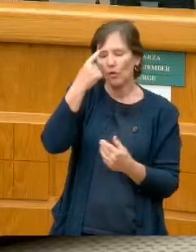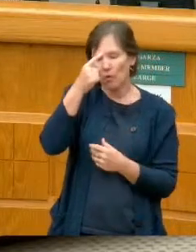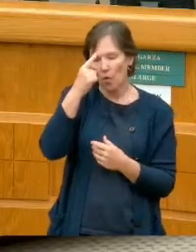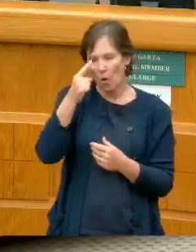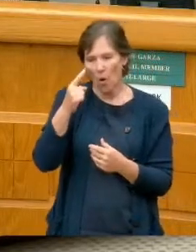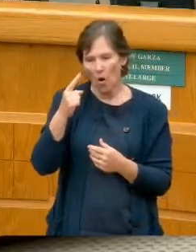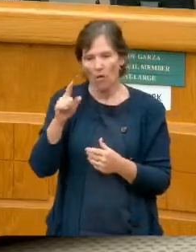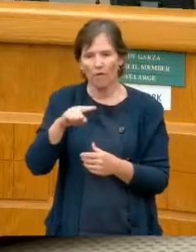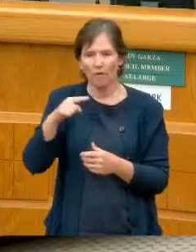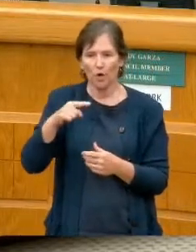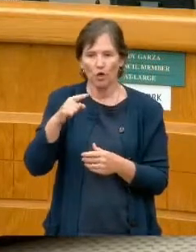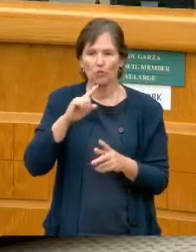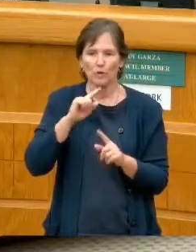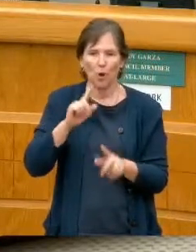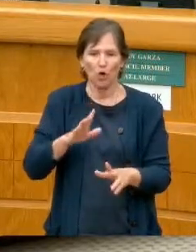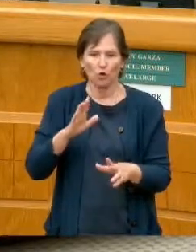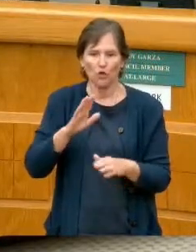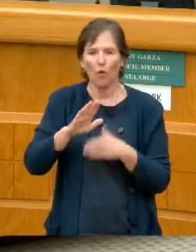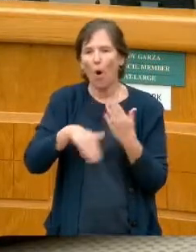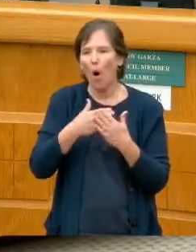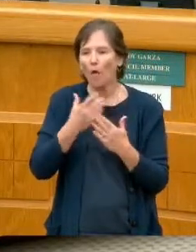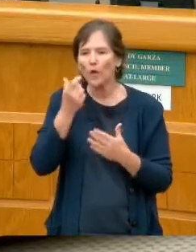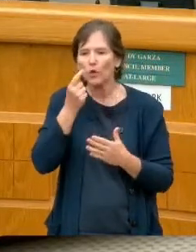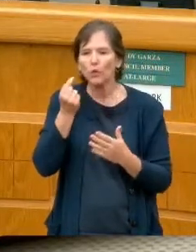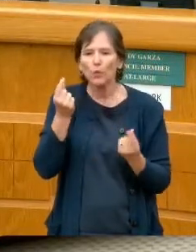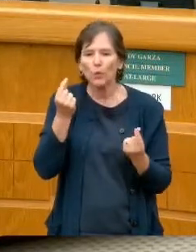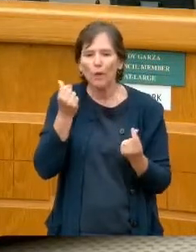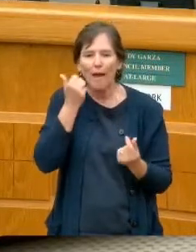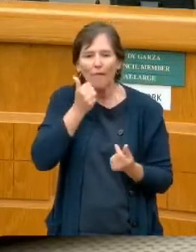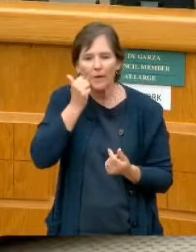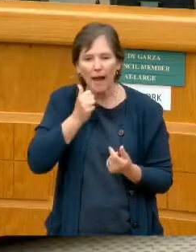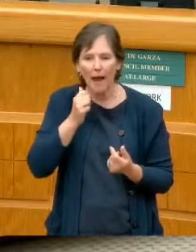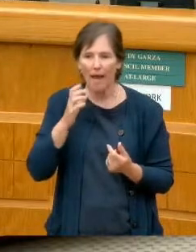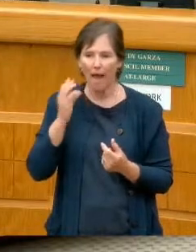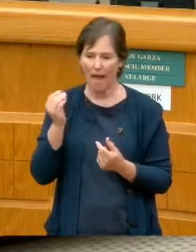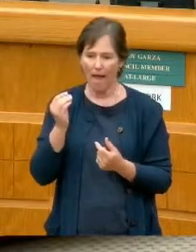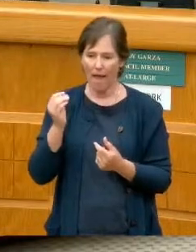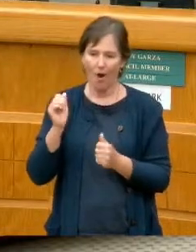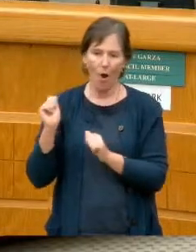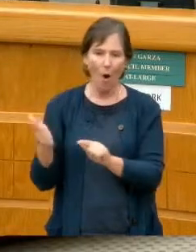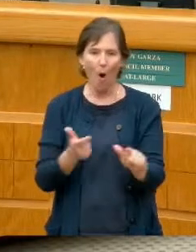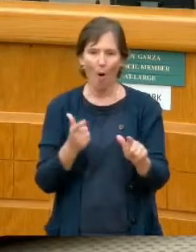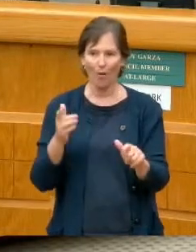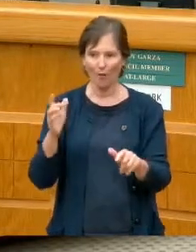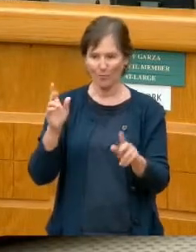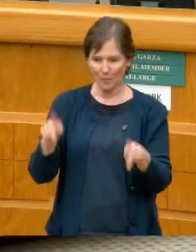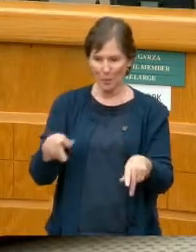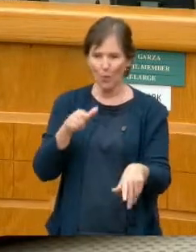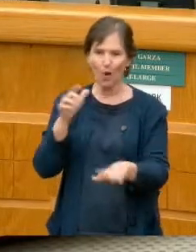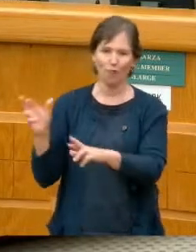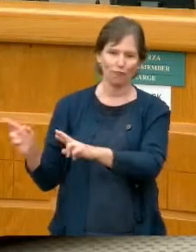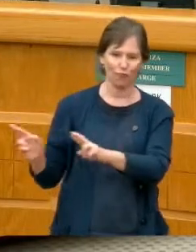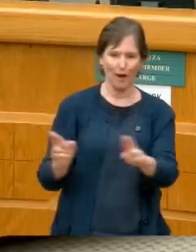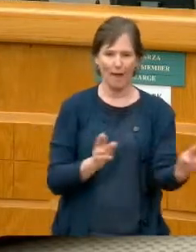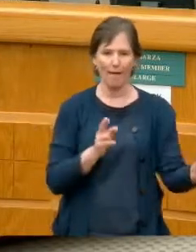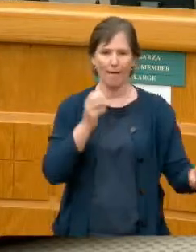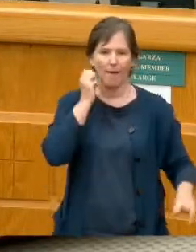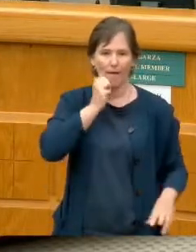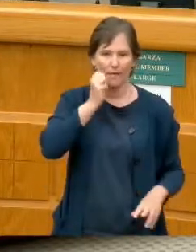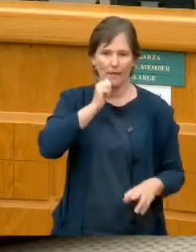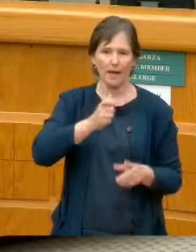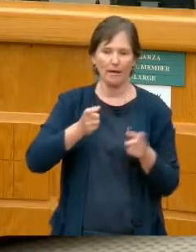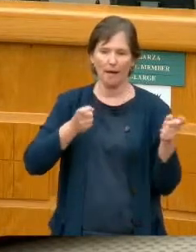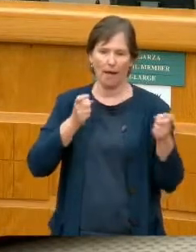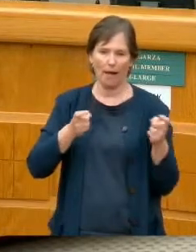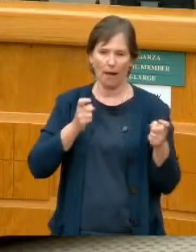stand ready to do every day. So I'm grateful for the time that I've had with you. We've